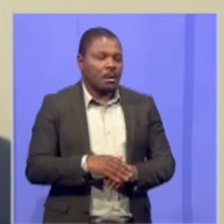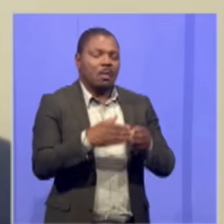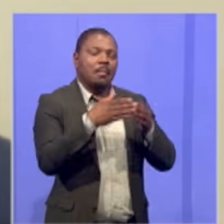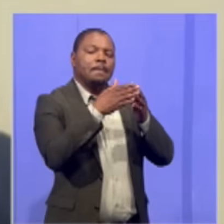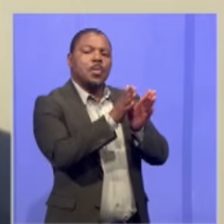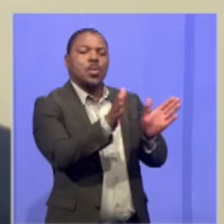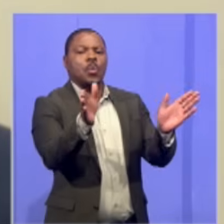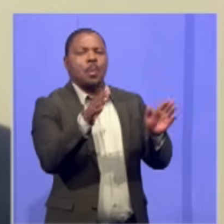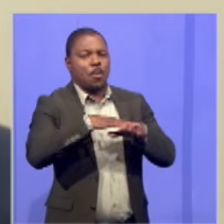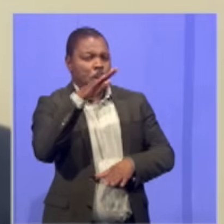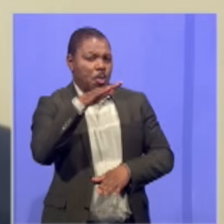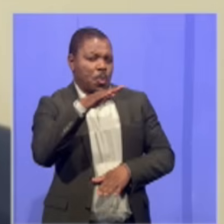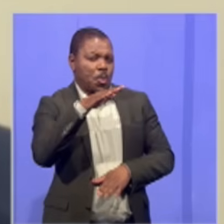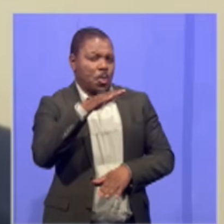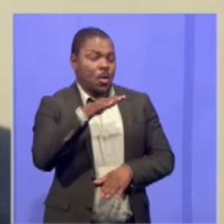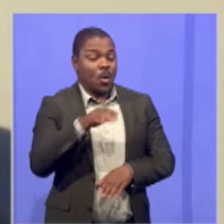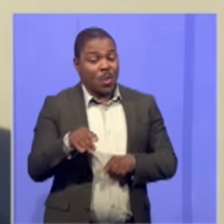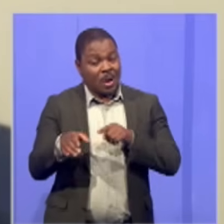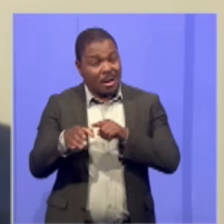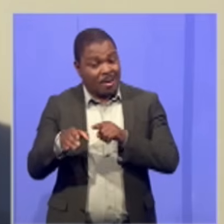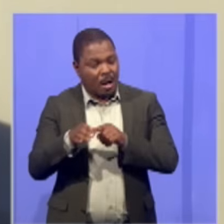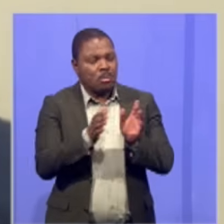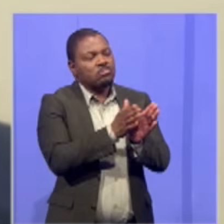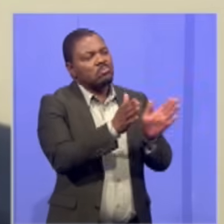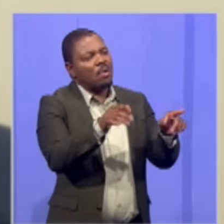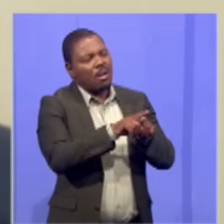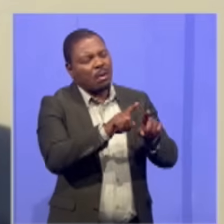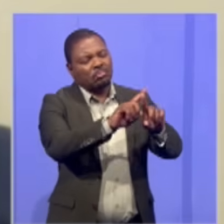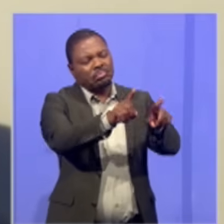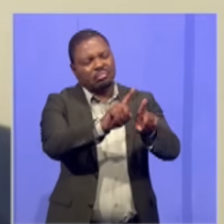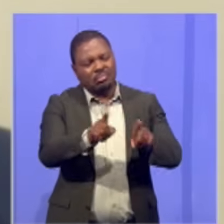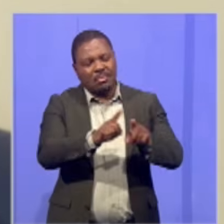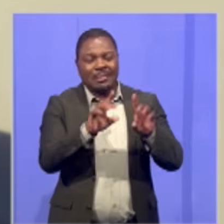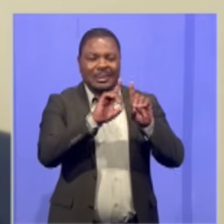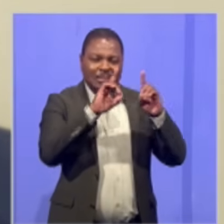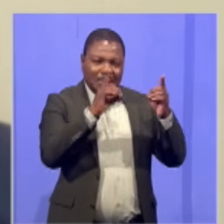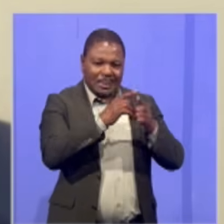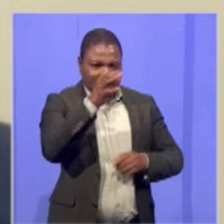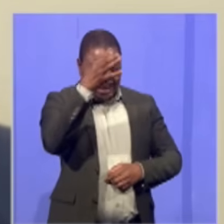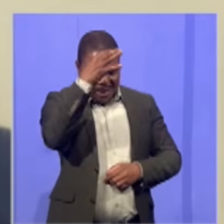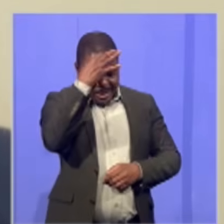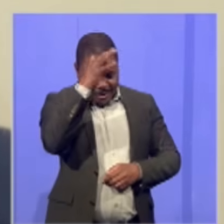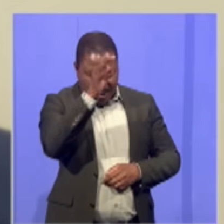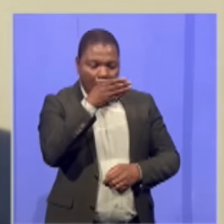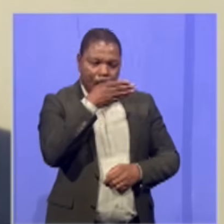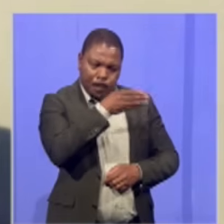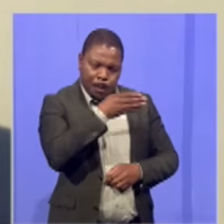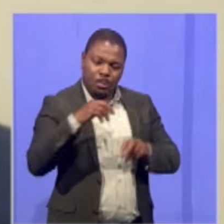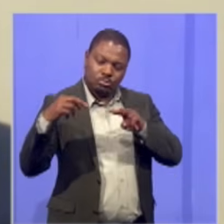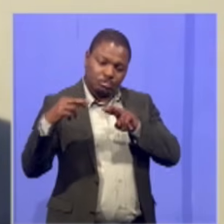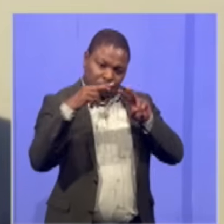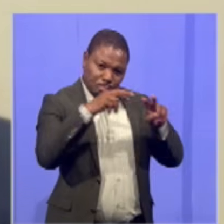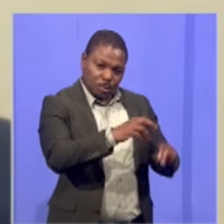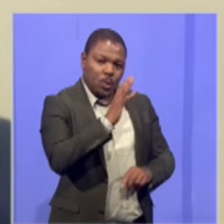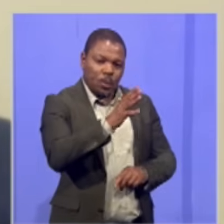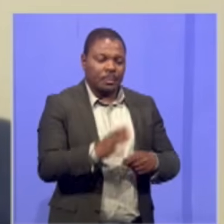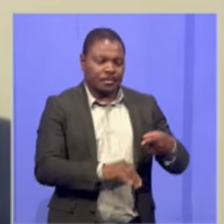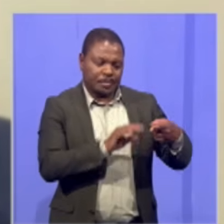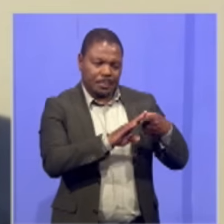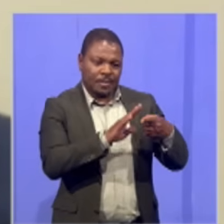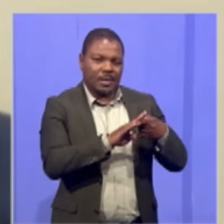buleile haholo, e kenyeleditse haholo le mafapha a mang a mmuso, ha kenyeleditse lefapha